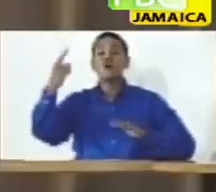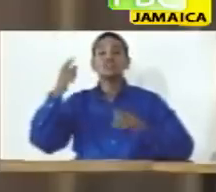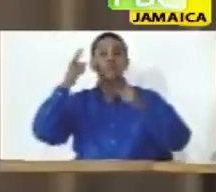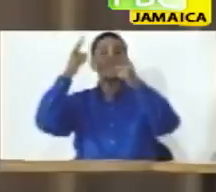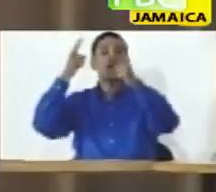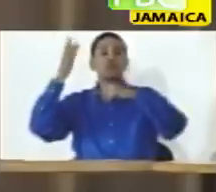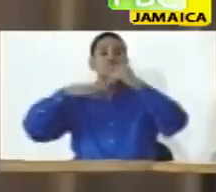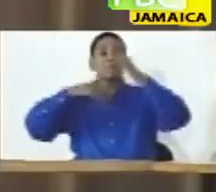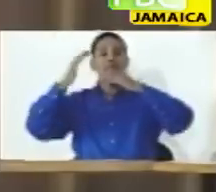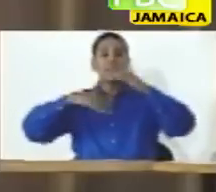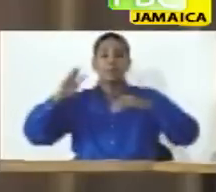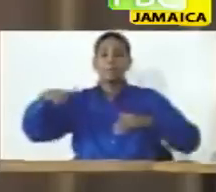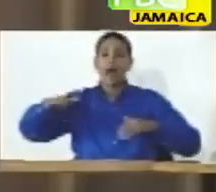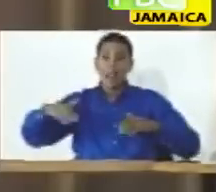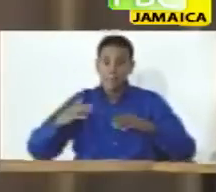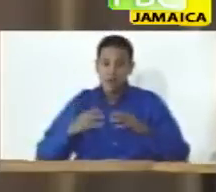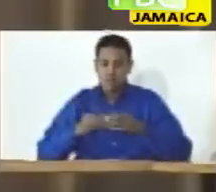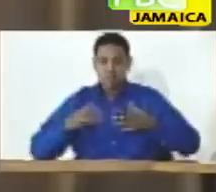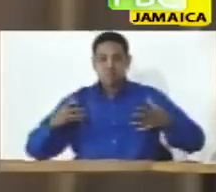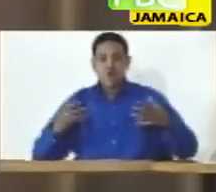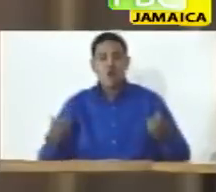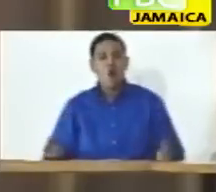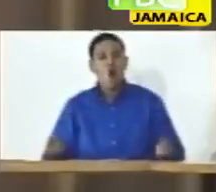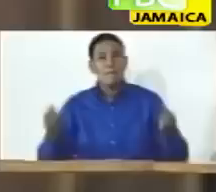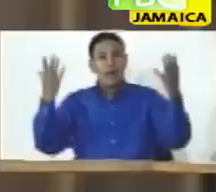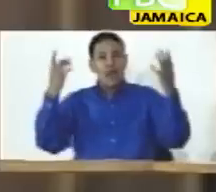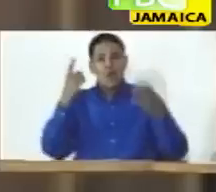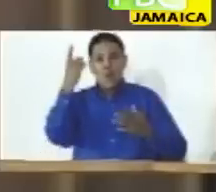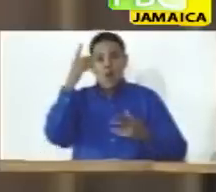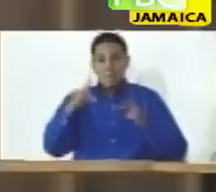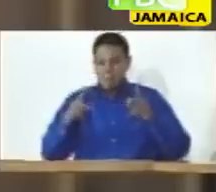purpose-built parliament, out of many, one people.